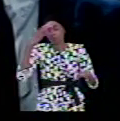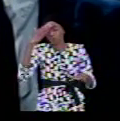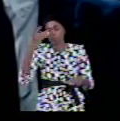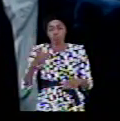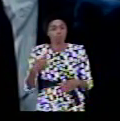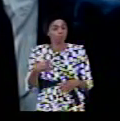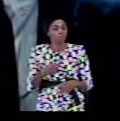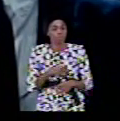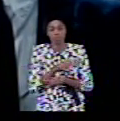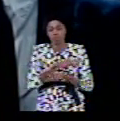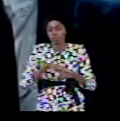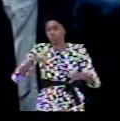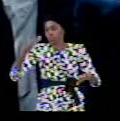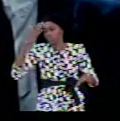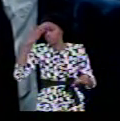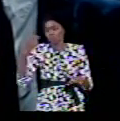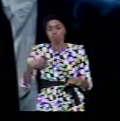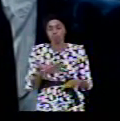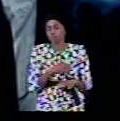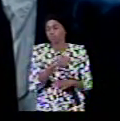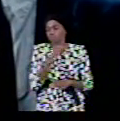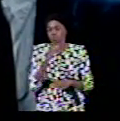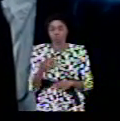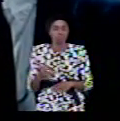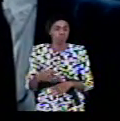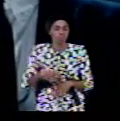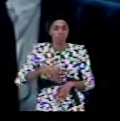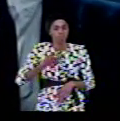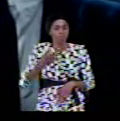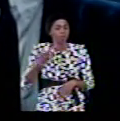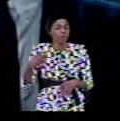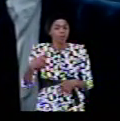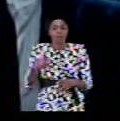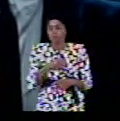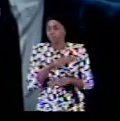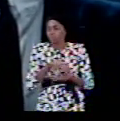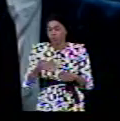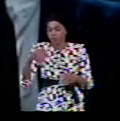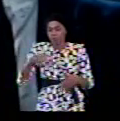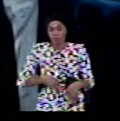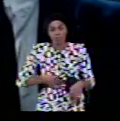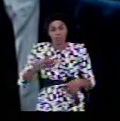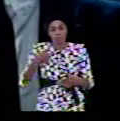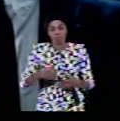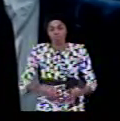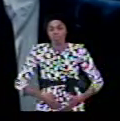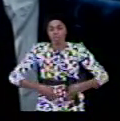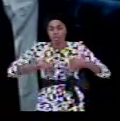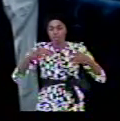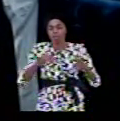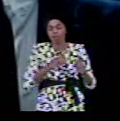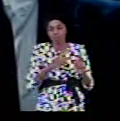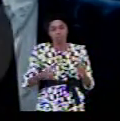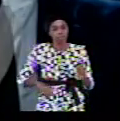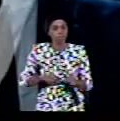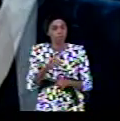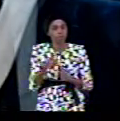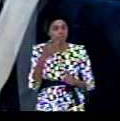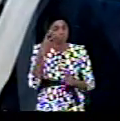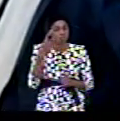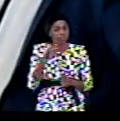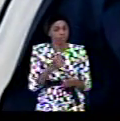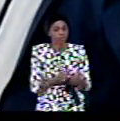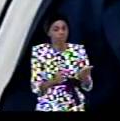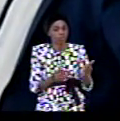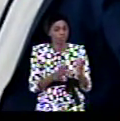do not know, we do not sense, we do not feel the terror of the Lord. When you see a backslider, do